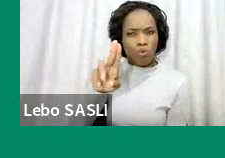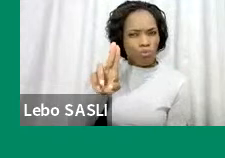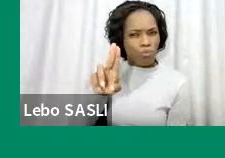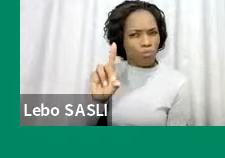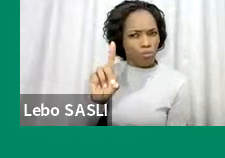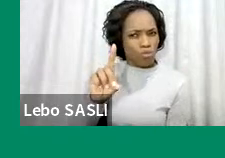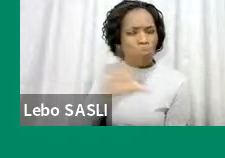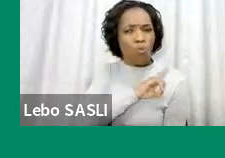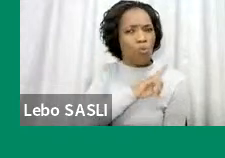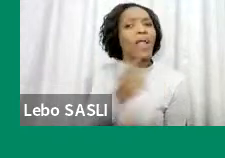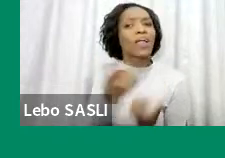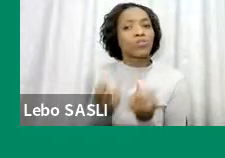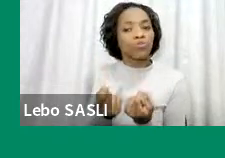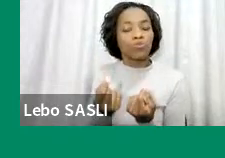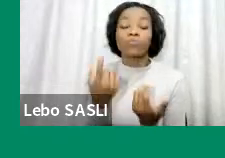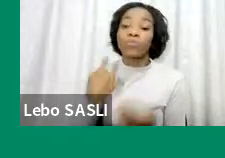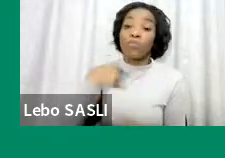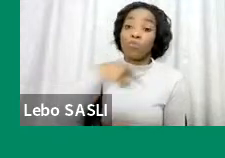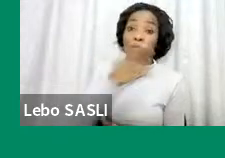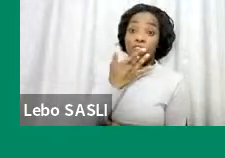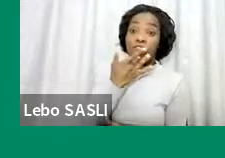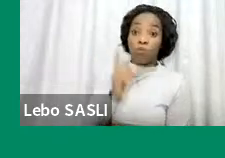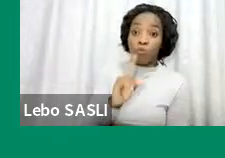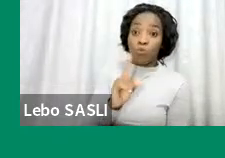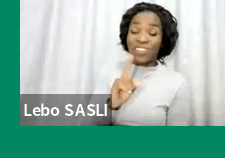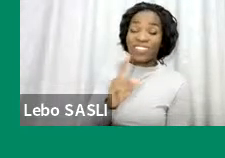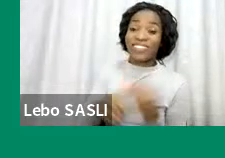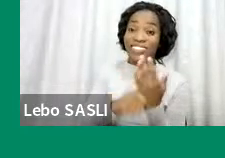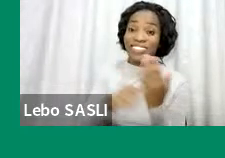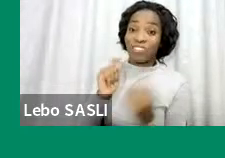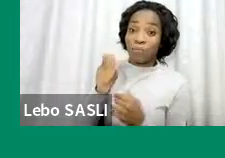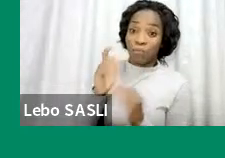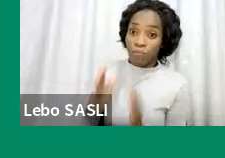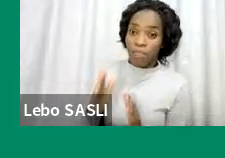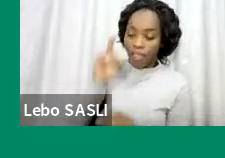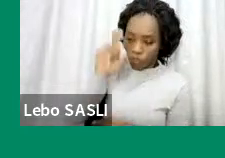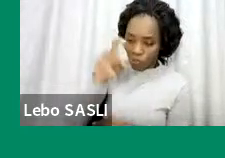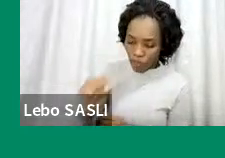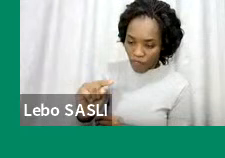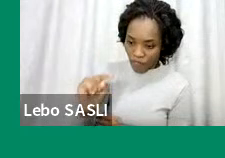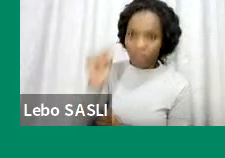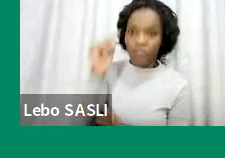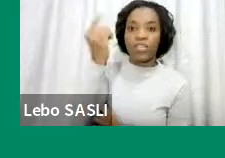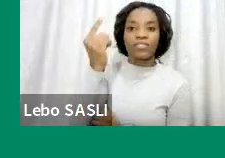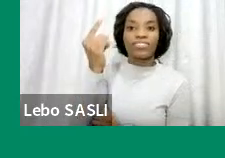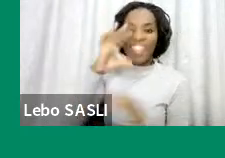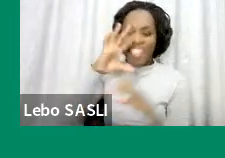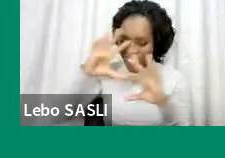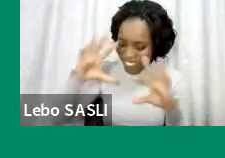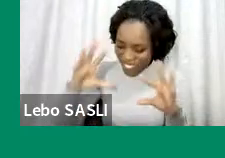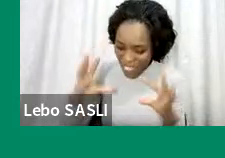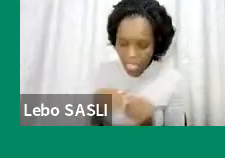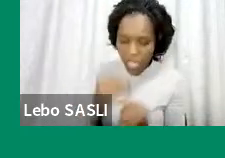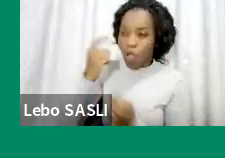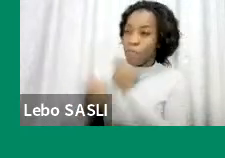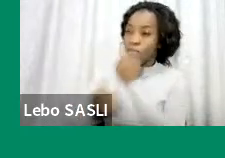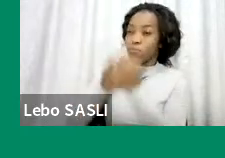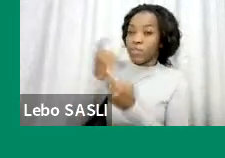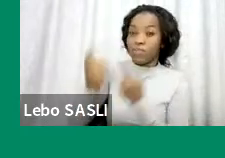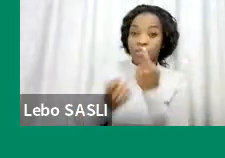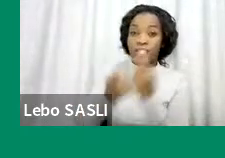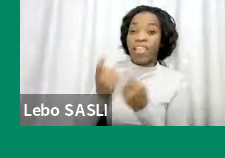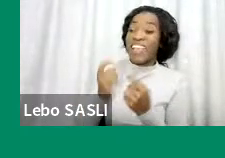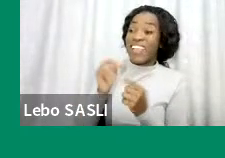We prefer that the taxpayers must first exhaust their SARS complaints mechanism